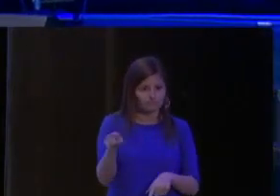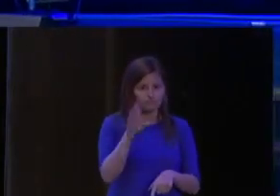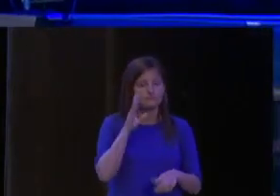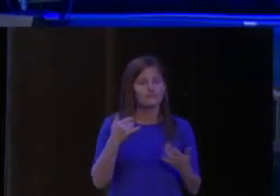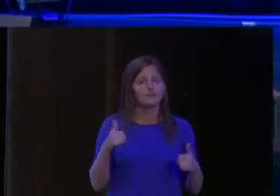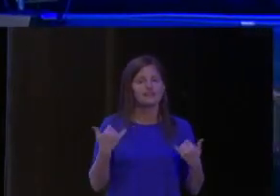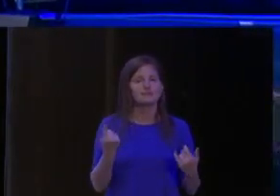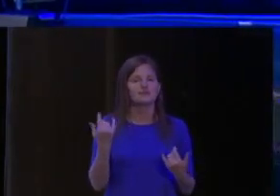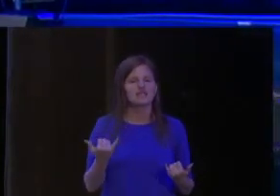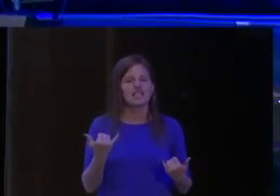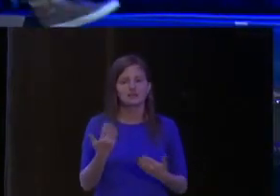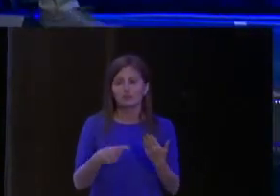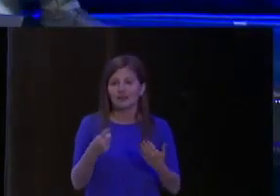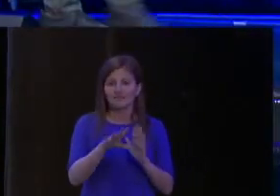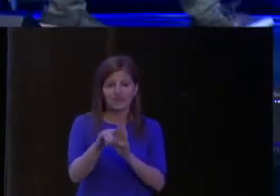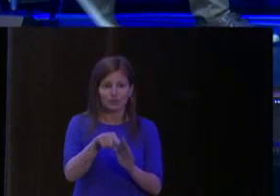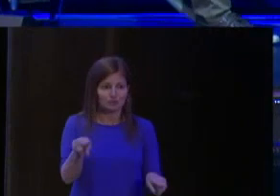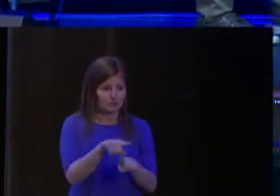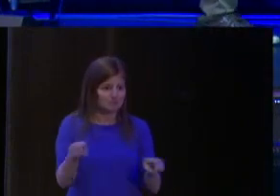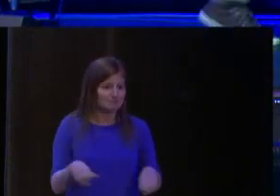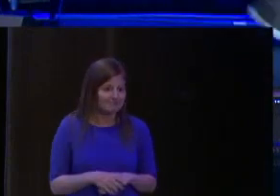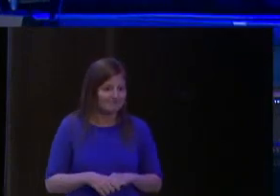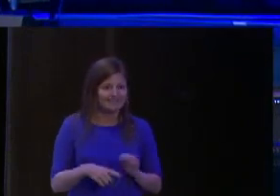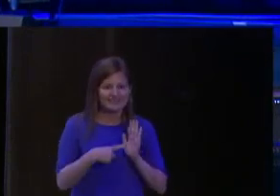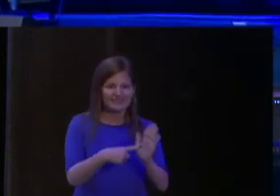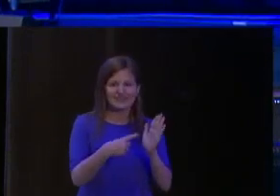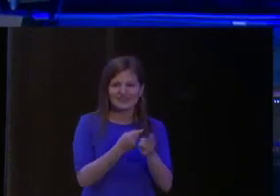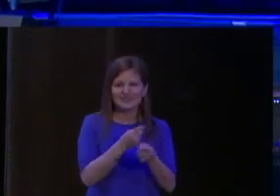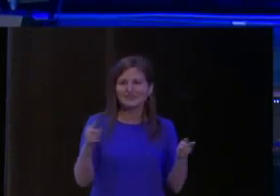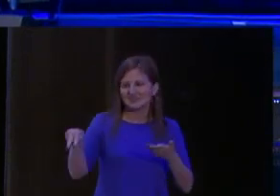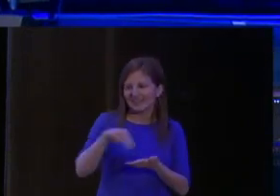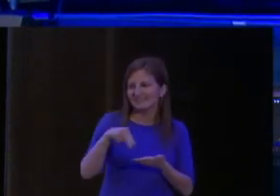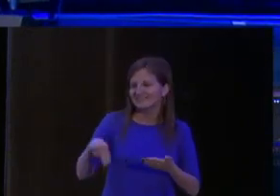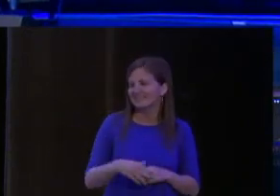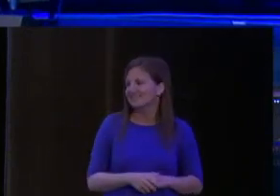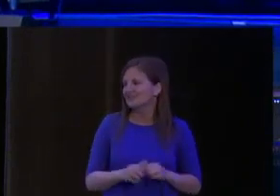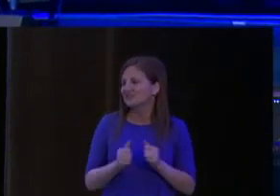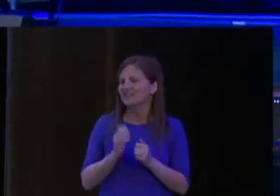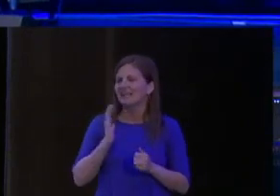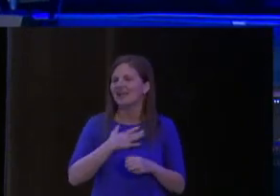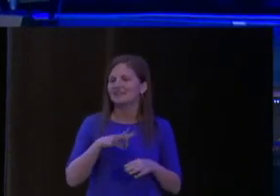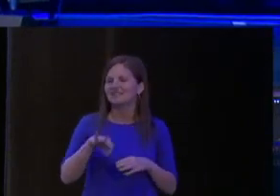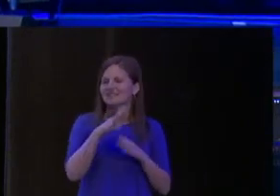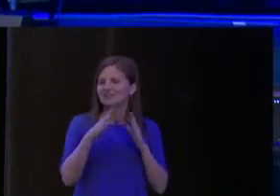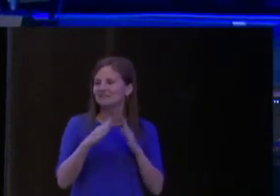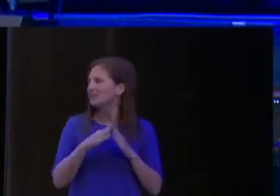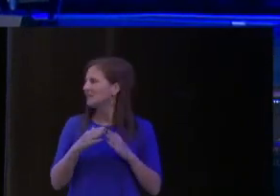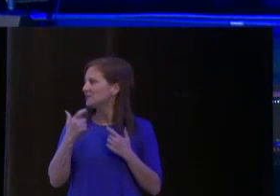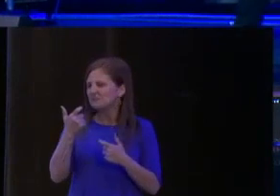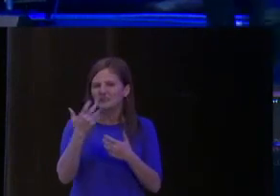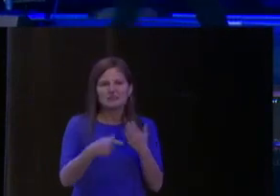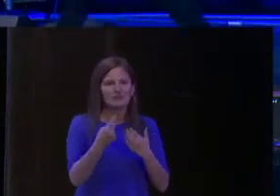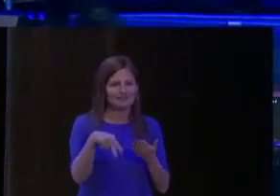to play something right now. Maybe somebody can video you, showing you dancing with our spiritual community, because just watching